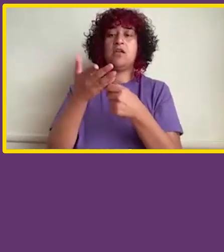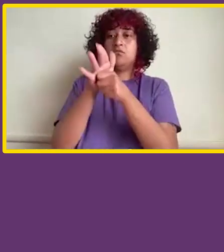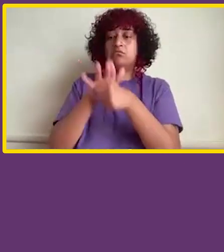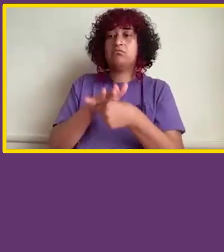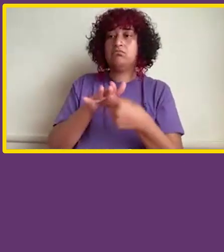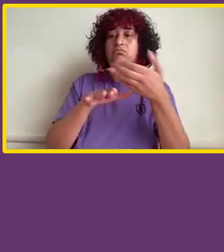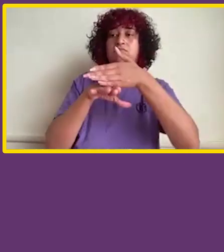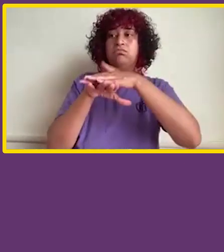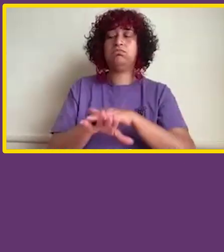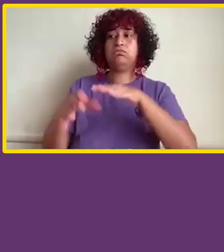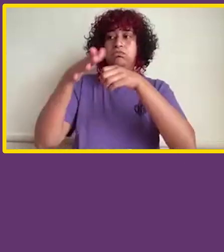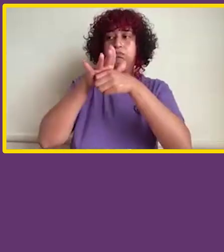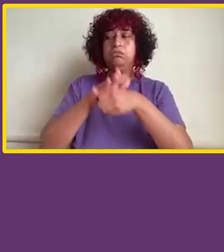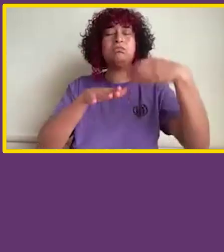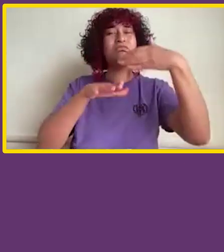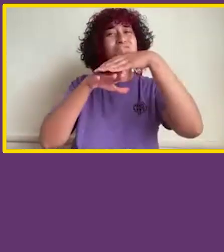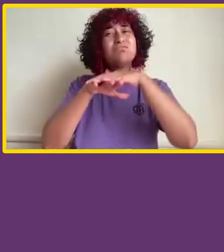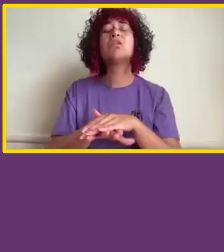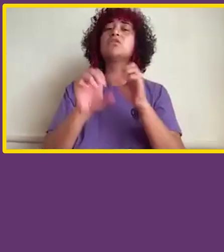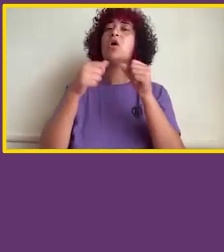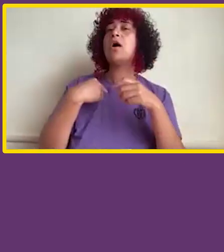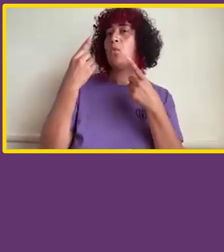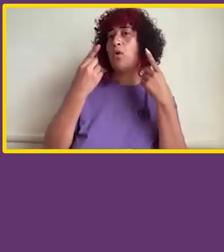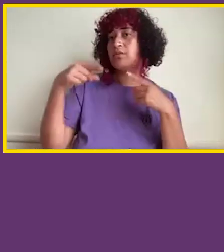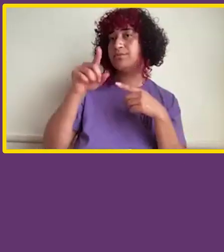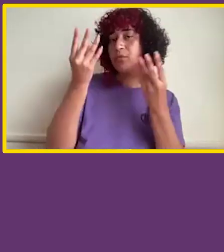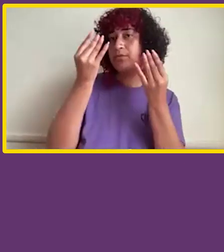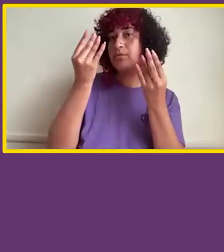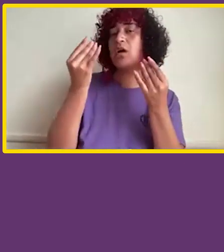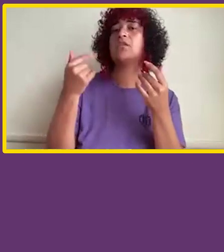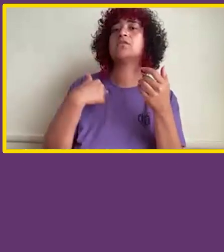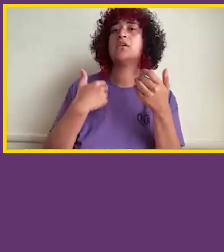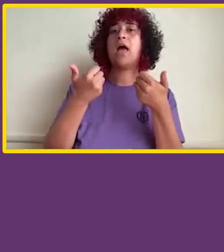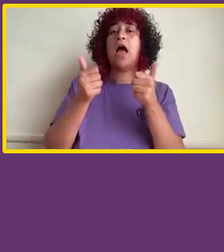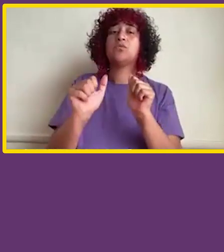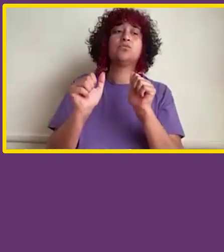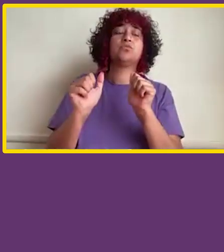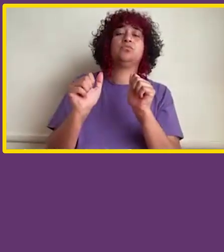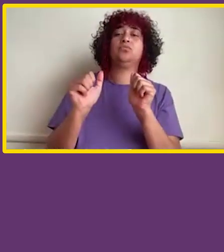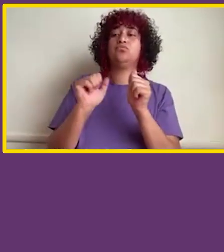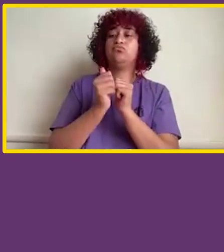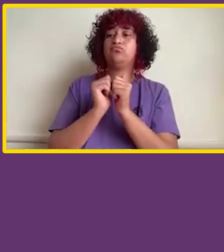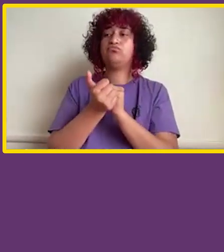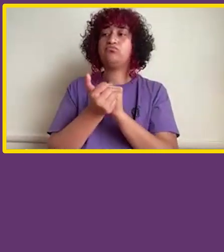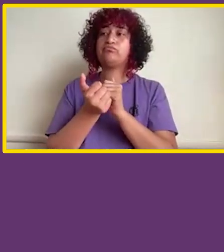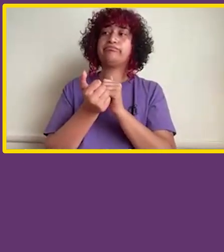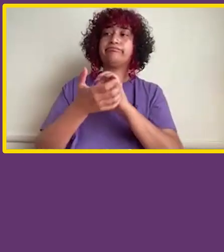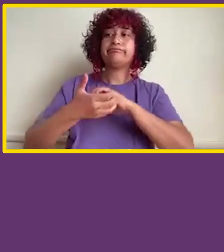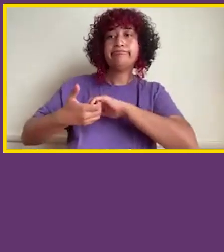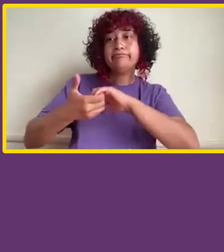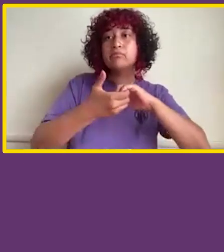this, is the ways that often in solidarity with other women, in particular when we talk